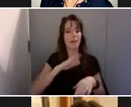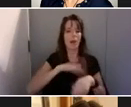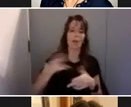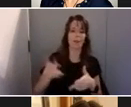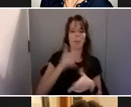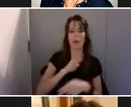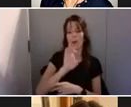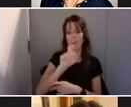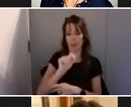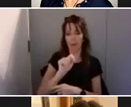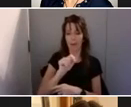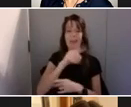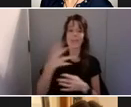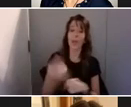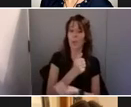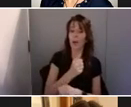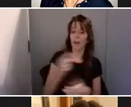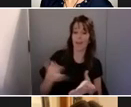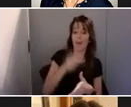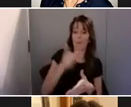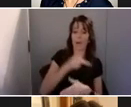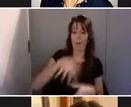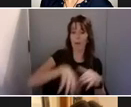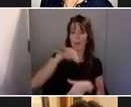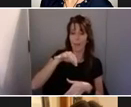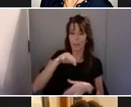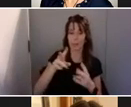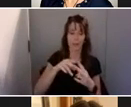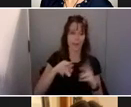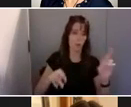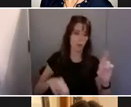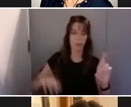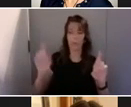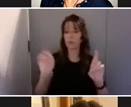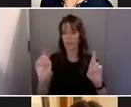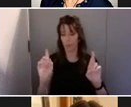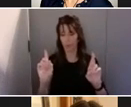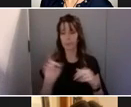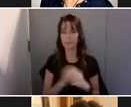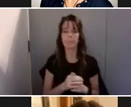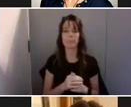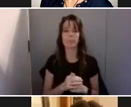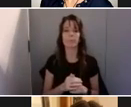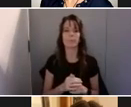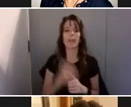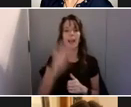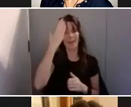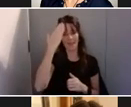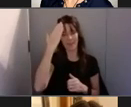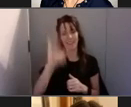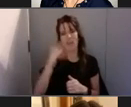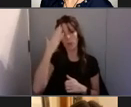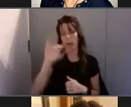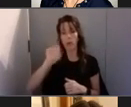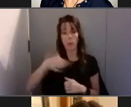they won the primary election between either Republican or Democrat. So that is why you'll